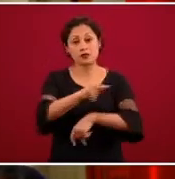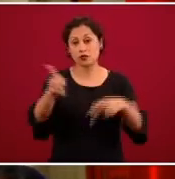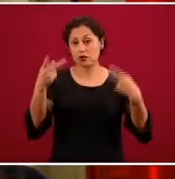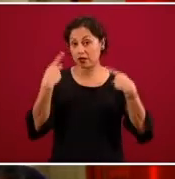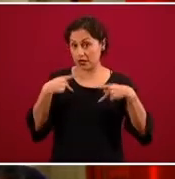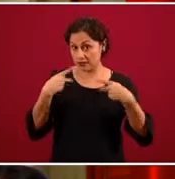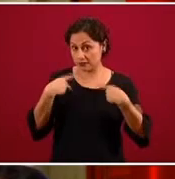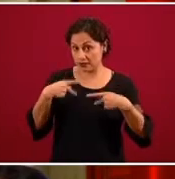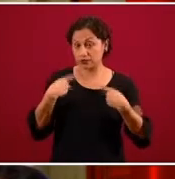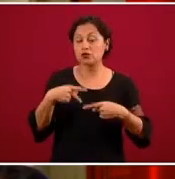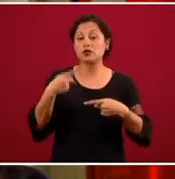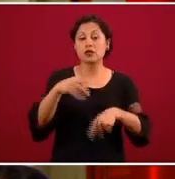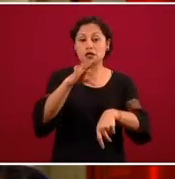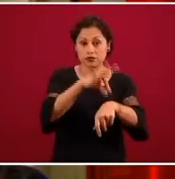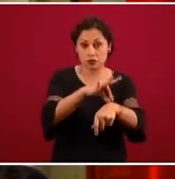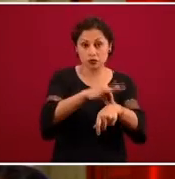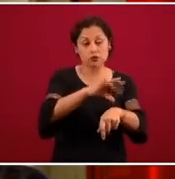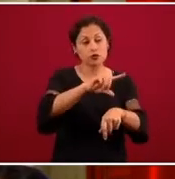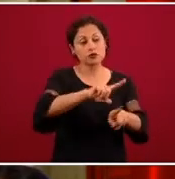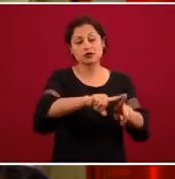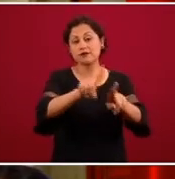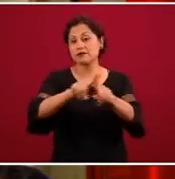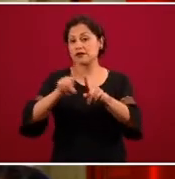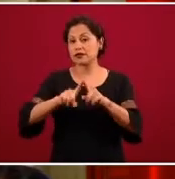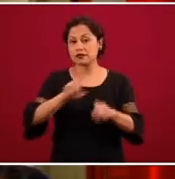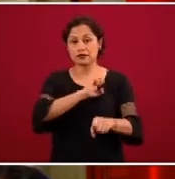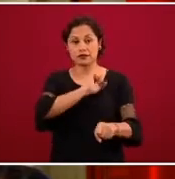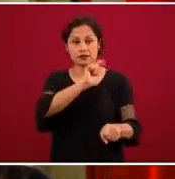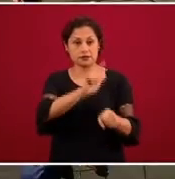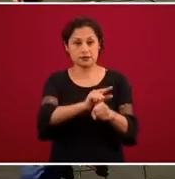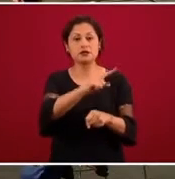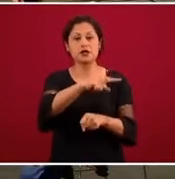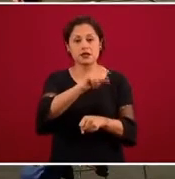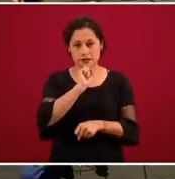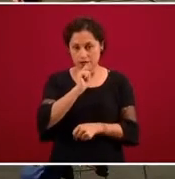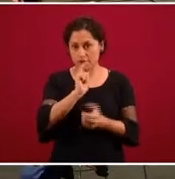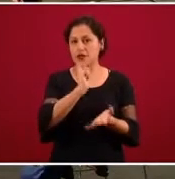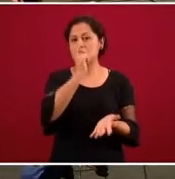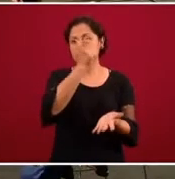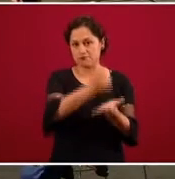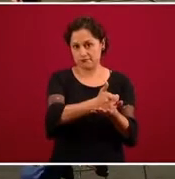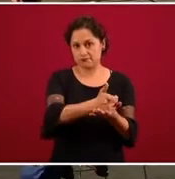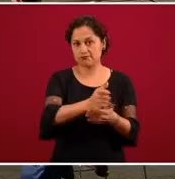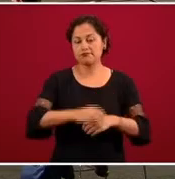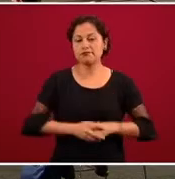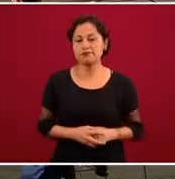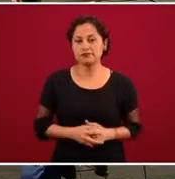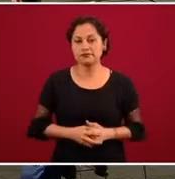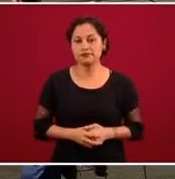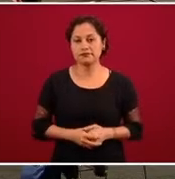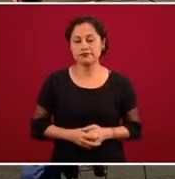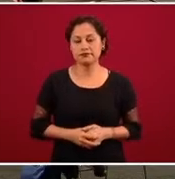family doctors, or from different specialties. They will also be receiving this.